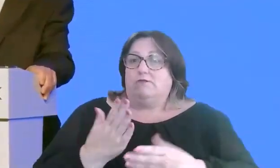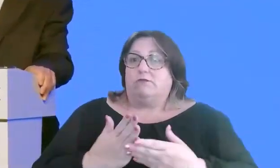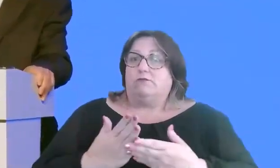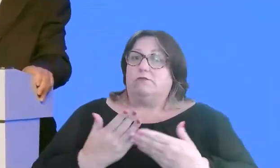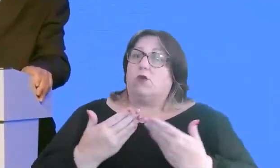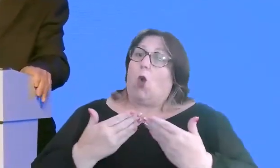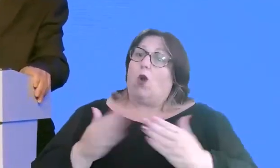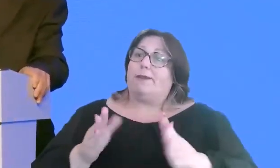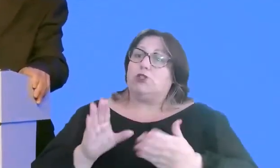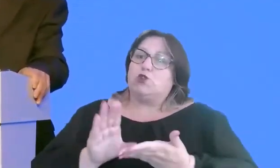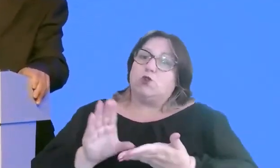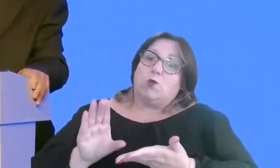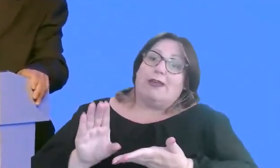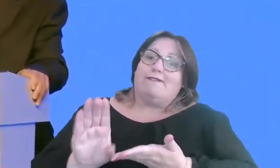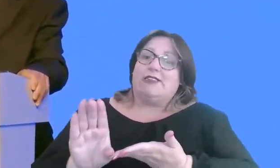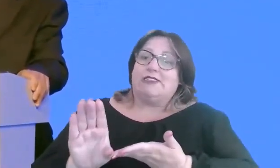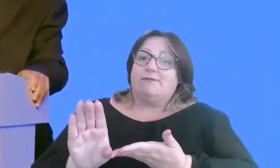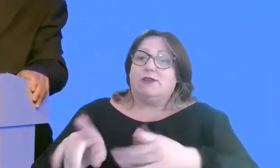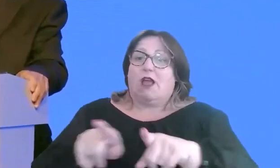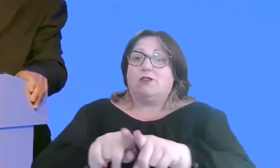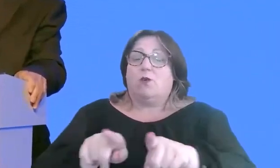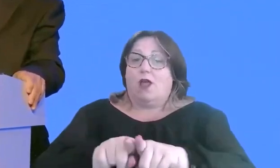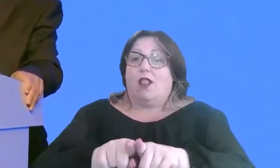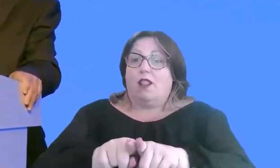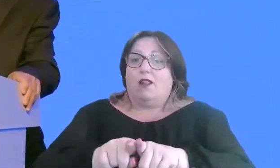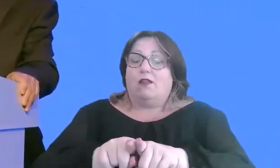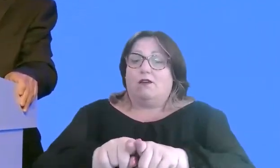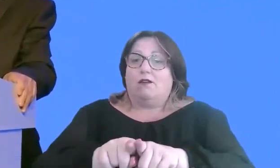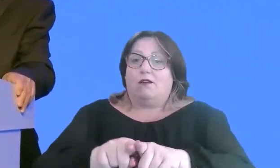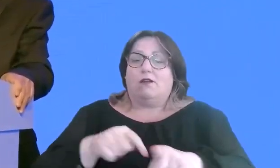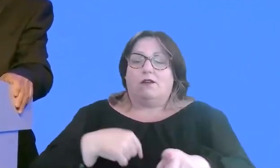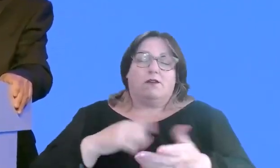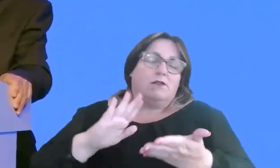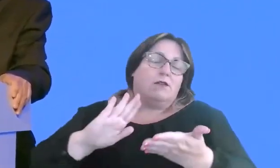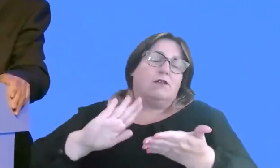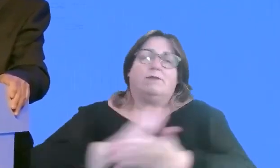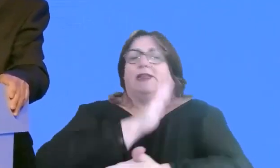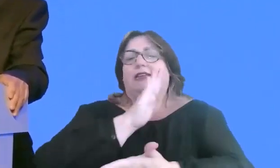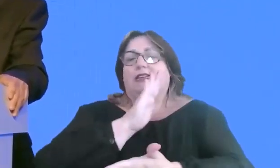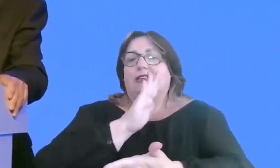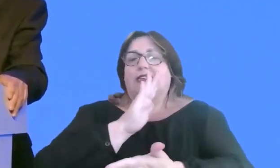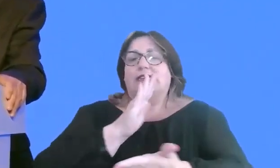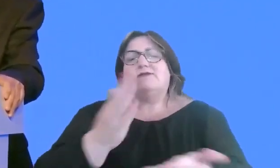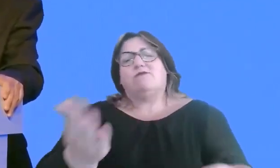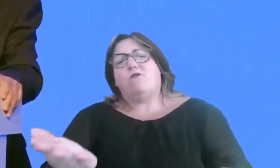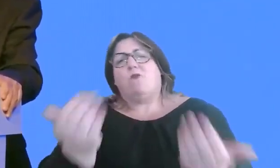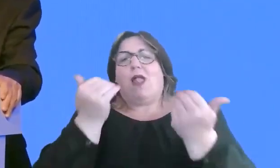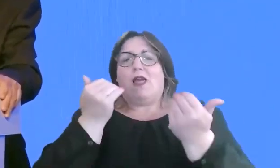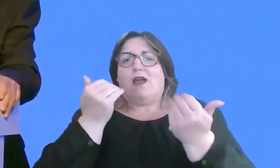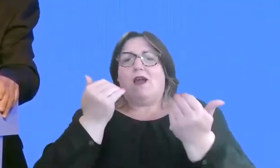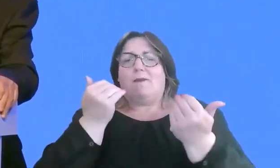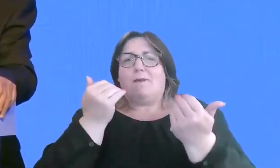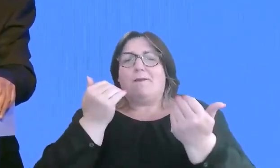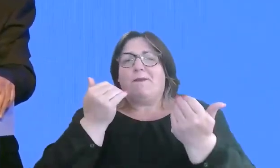well. And on that front, I am really pleased to welcome what I see as yet another vote of confidence in